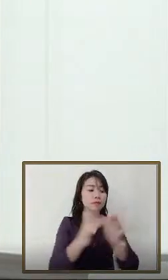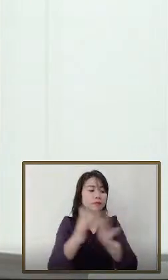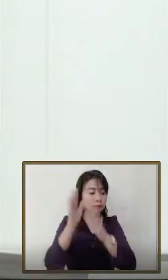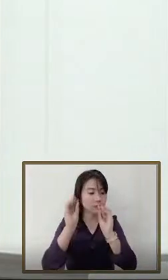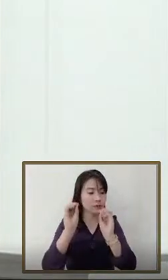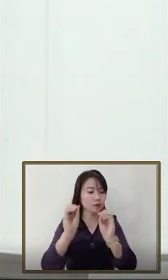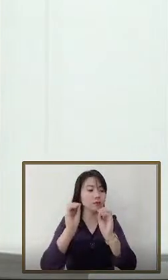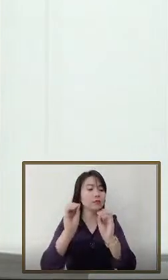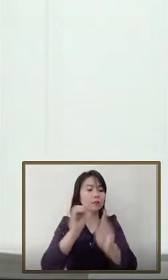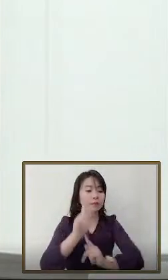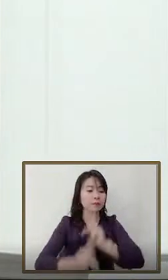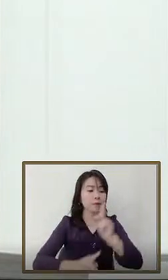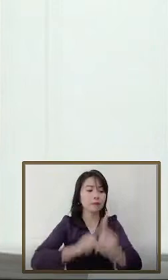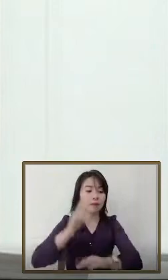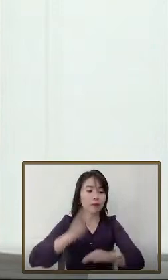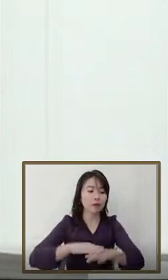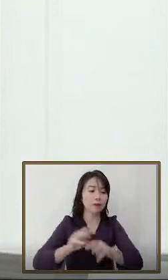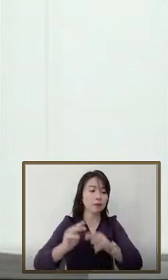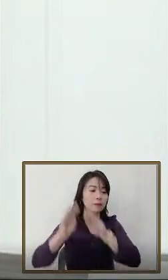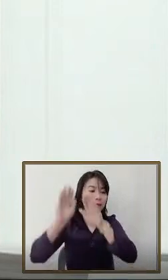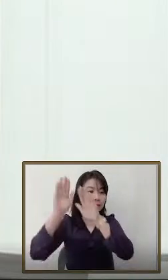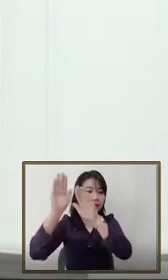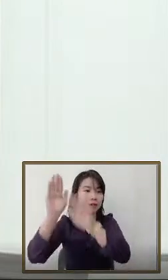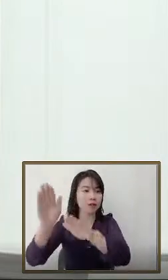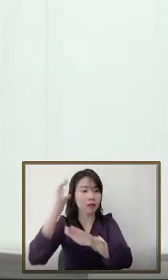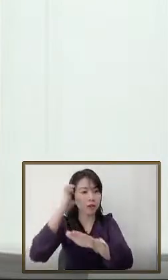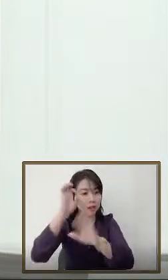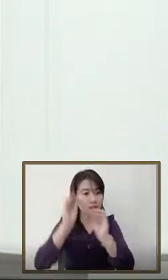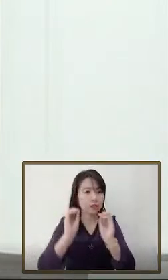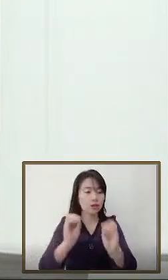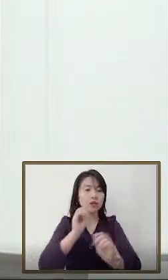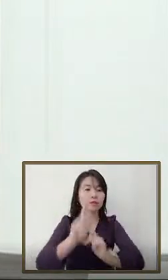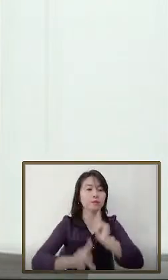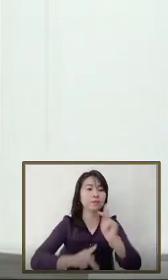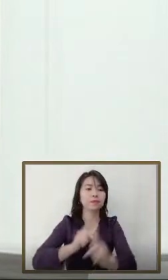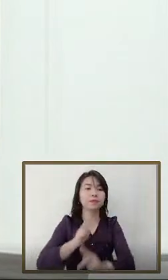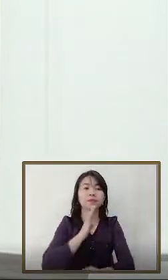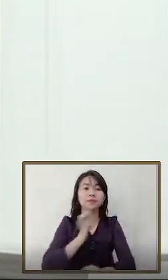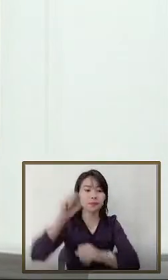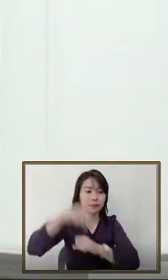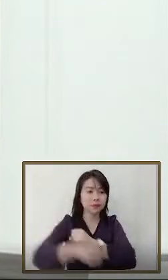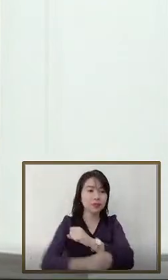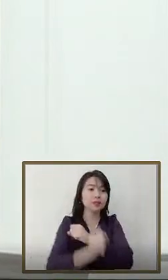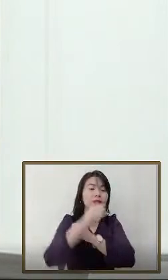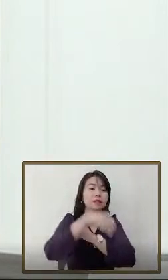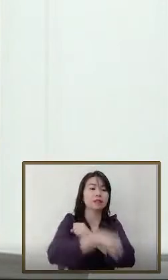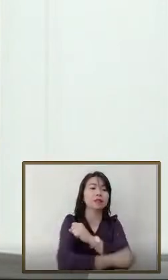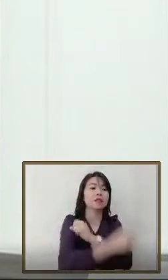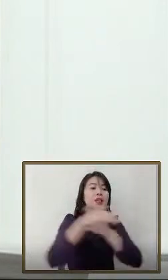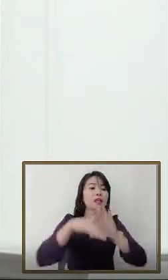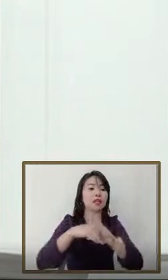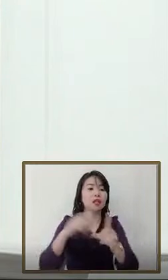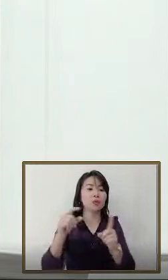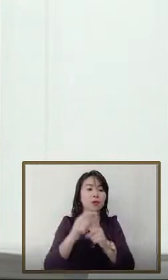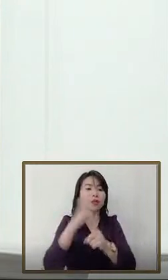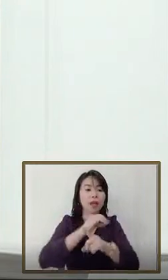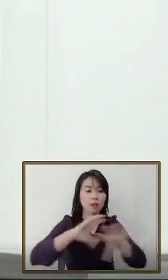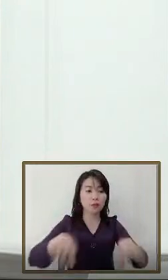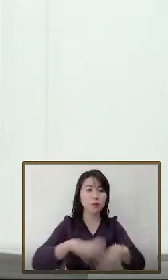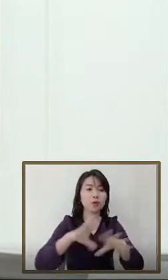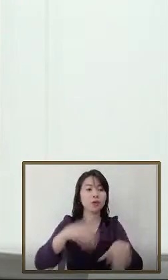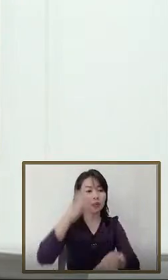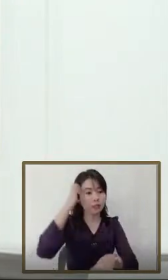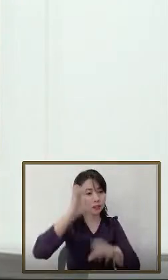blessed. He taught them on the mountain, he taught them by the sea. In word